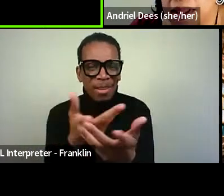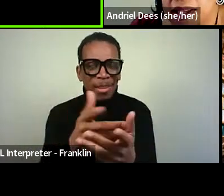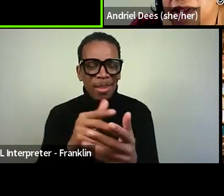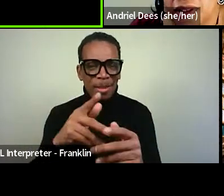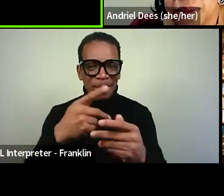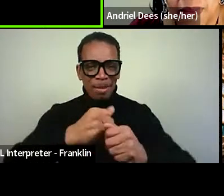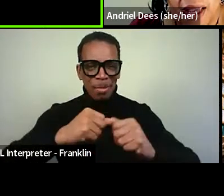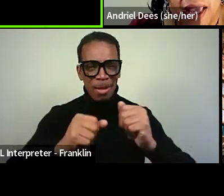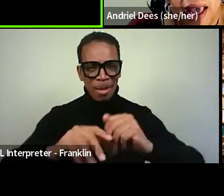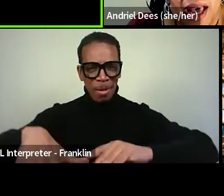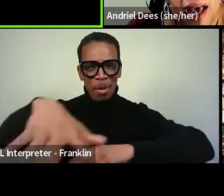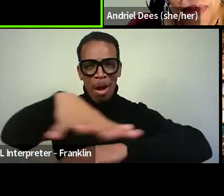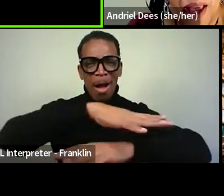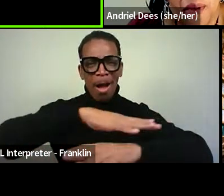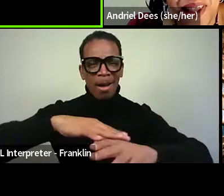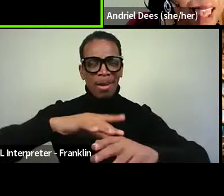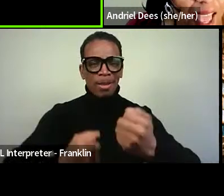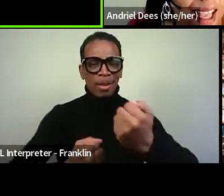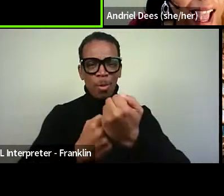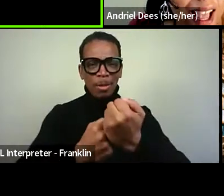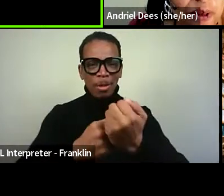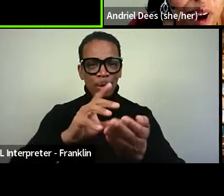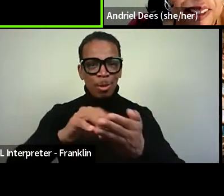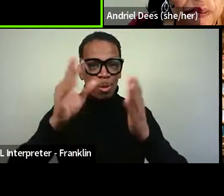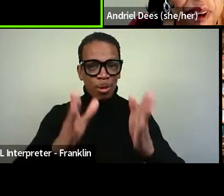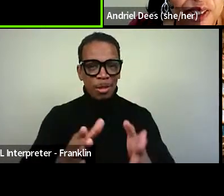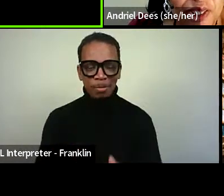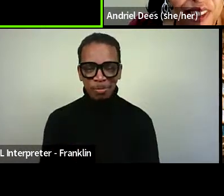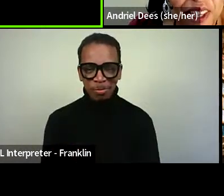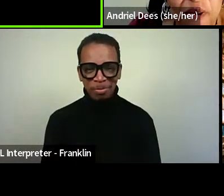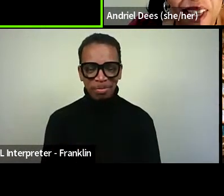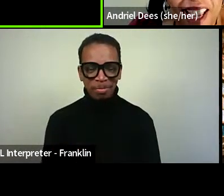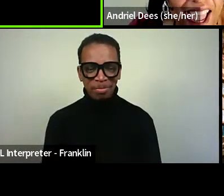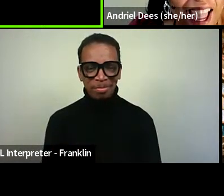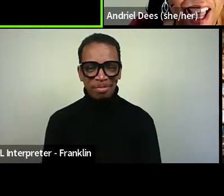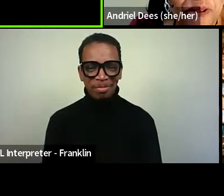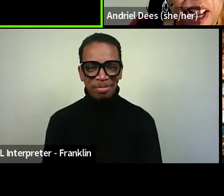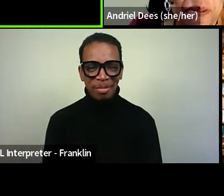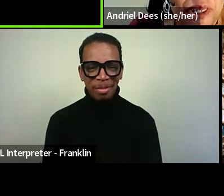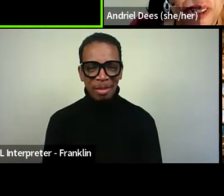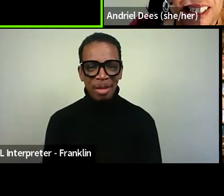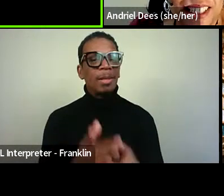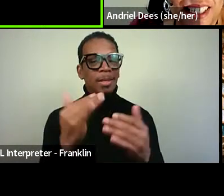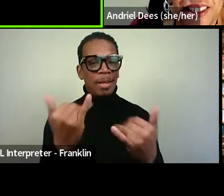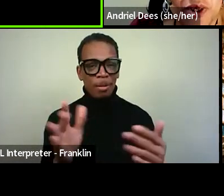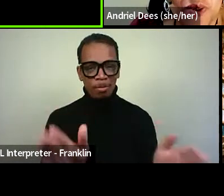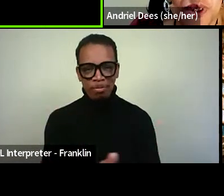student population. And with that, I want to make sure that we have an